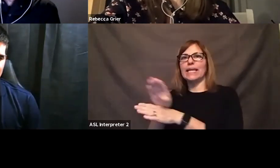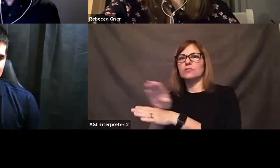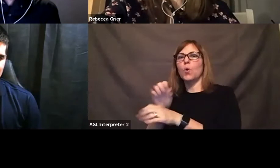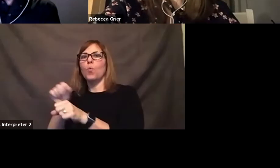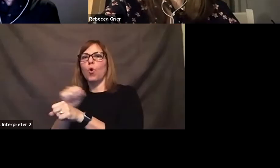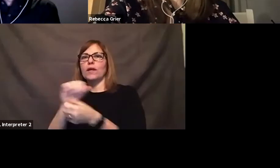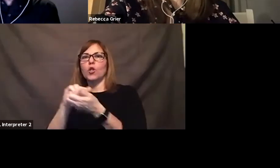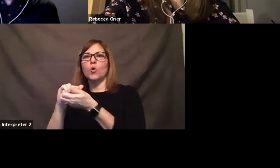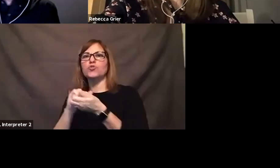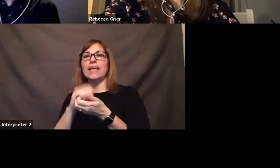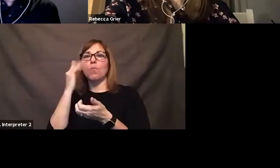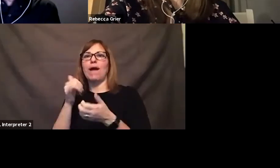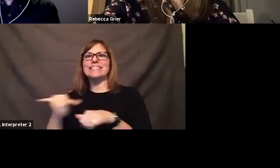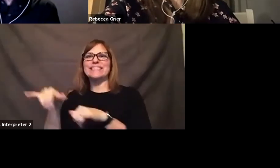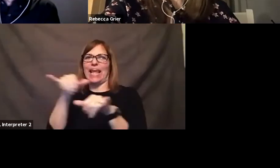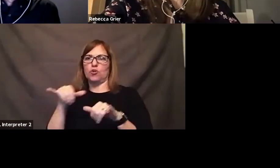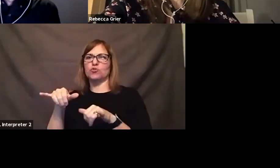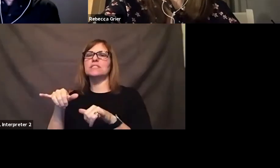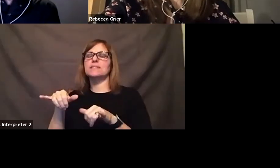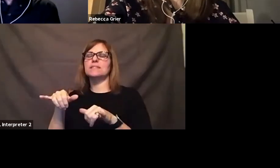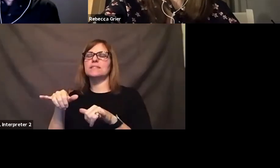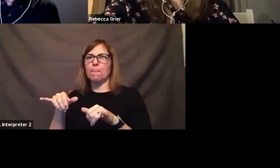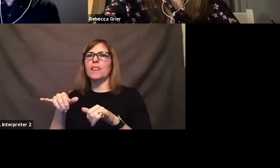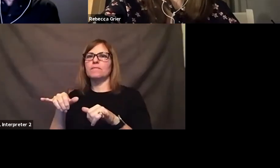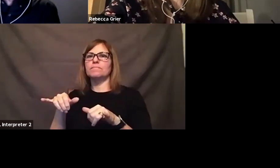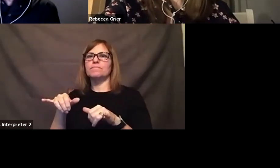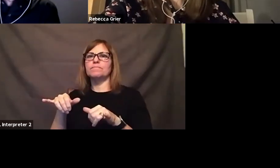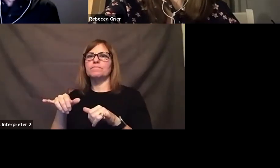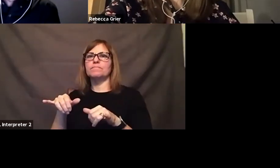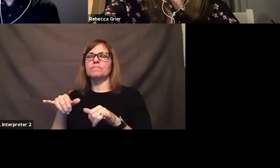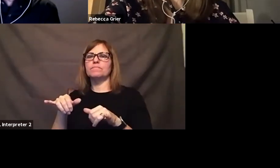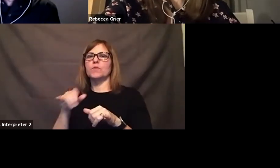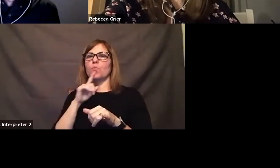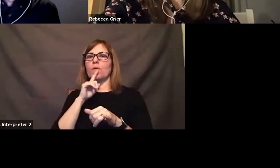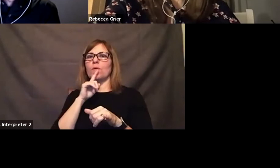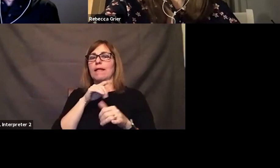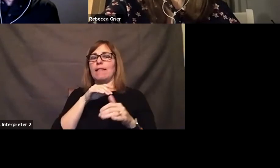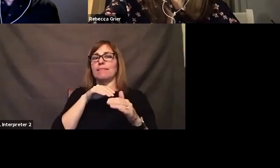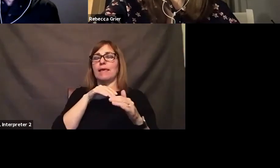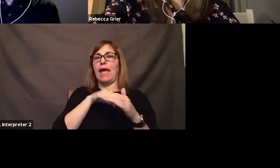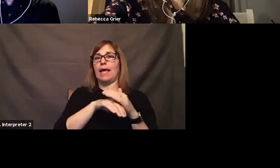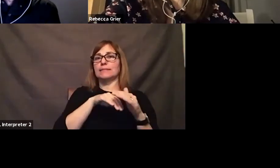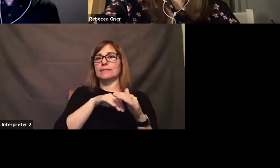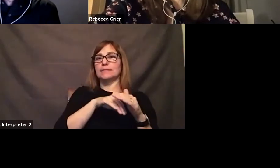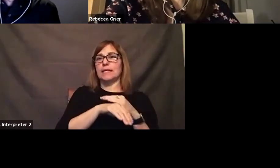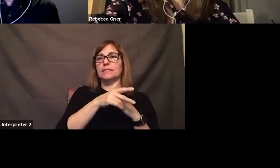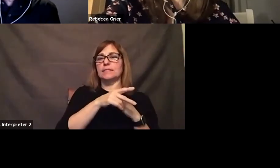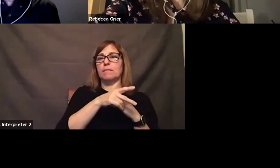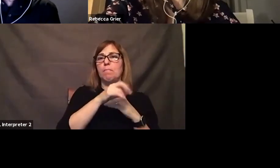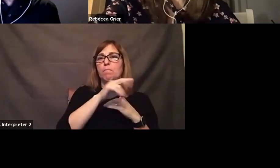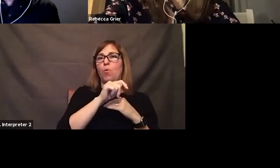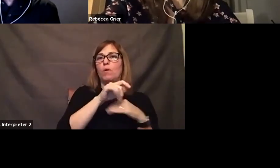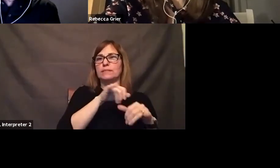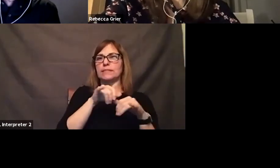standards. Yes. Right. I mean, all the way from the access board standards to Department of